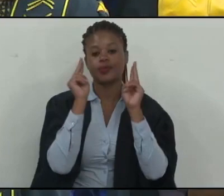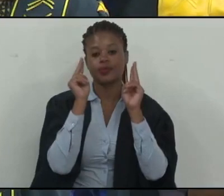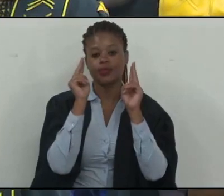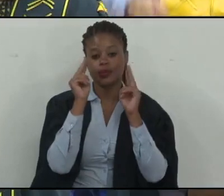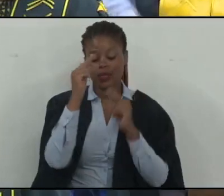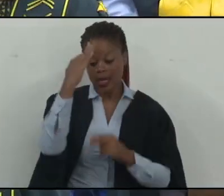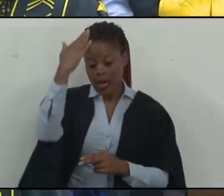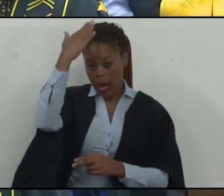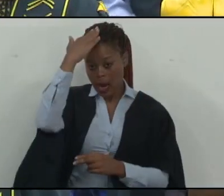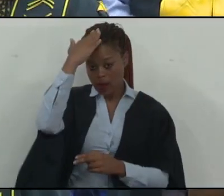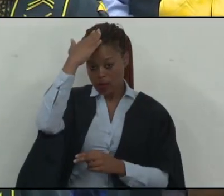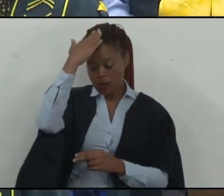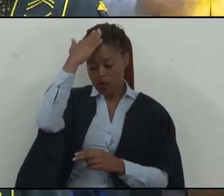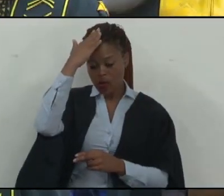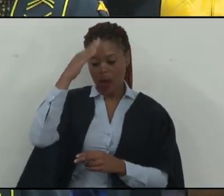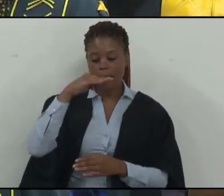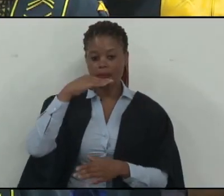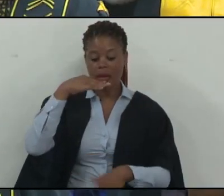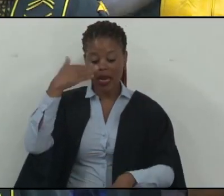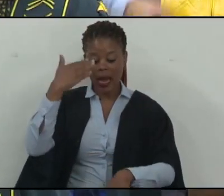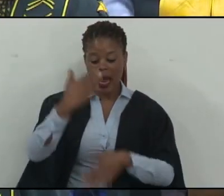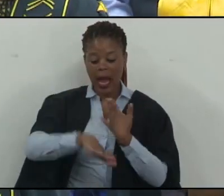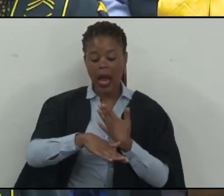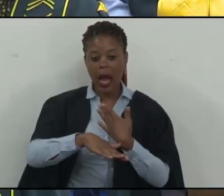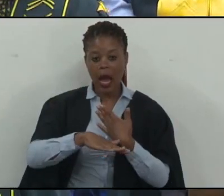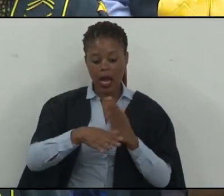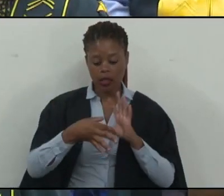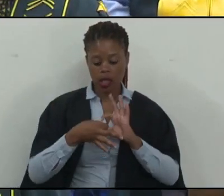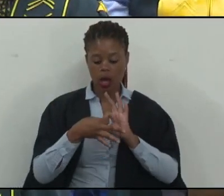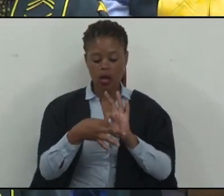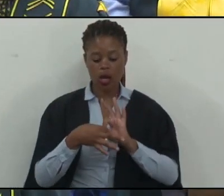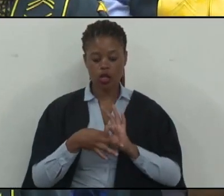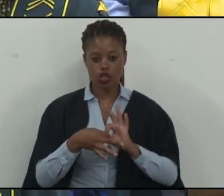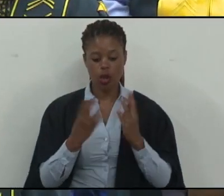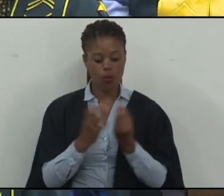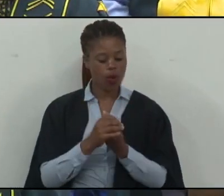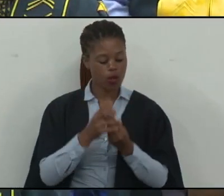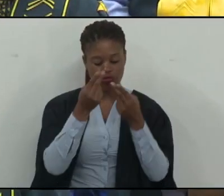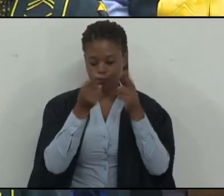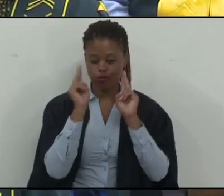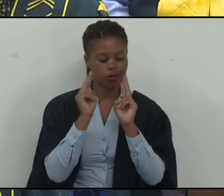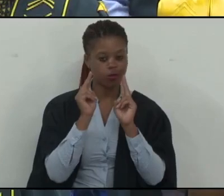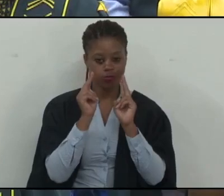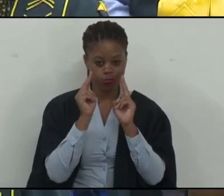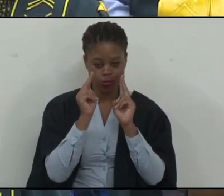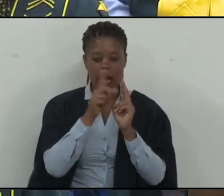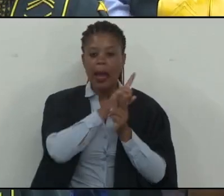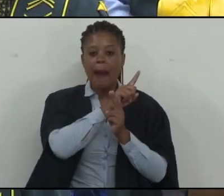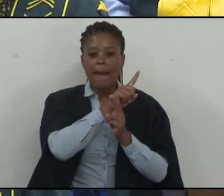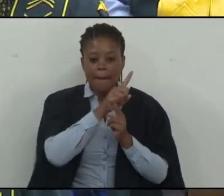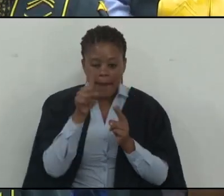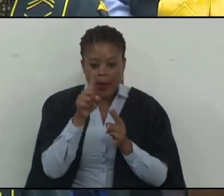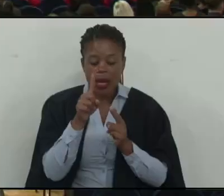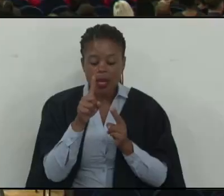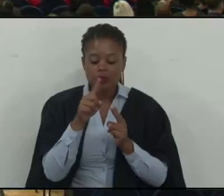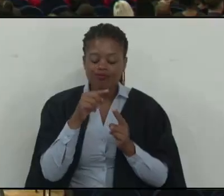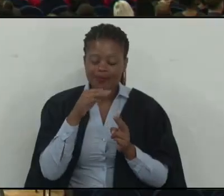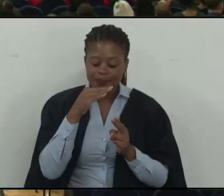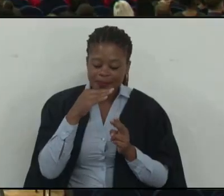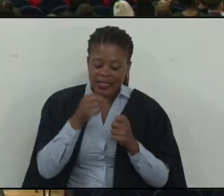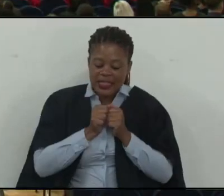Graduation is not the end of your relationship with Mandela University. Instead, it marks the